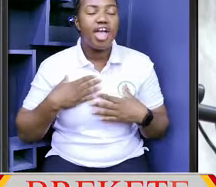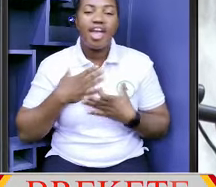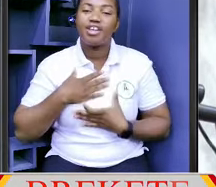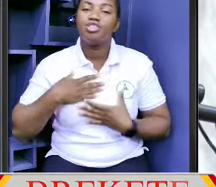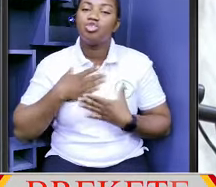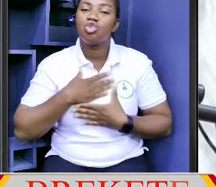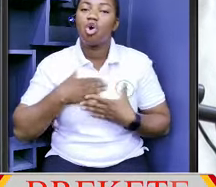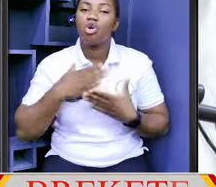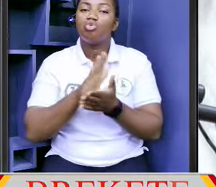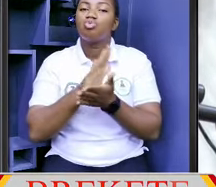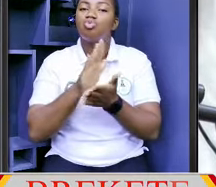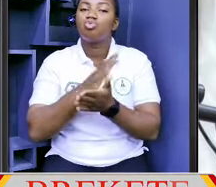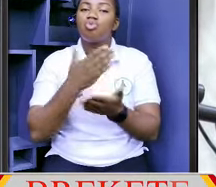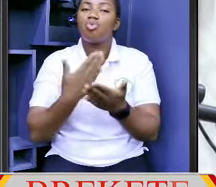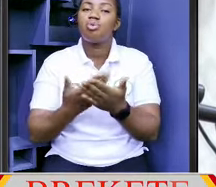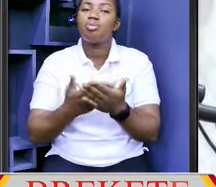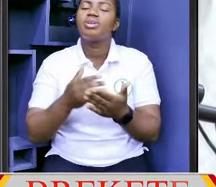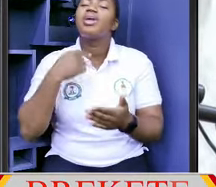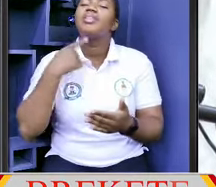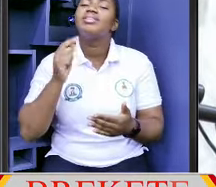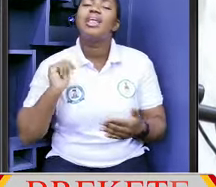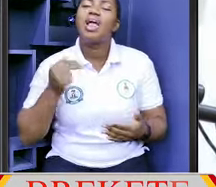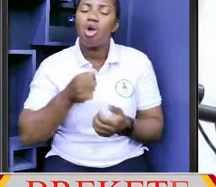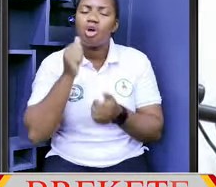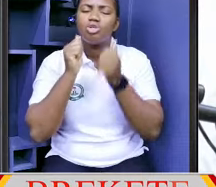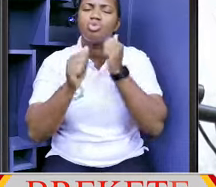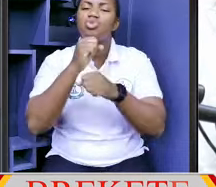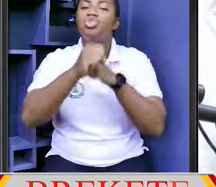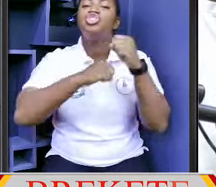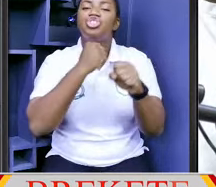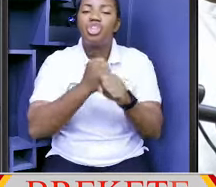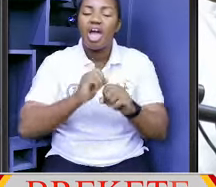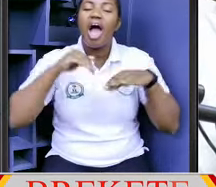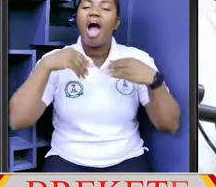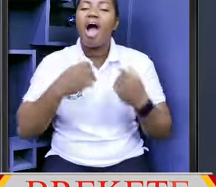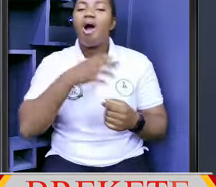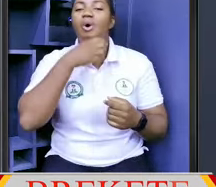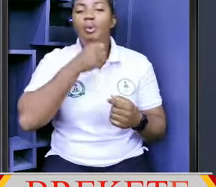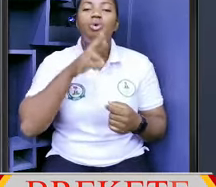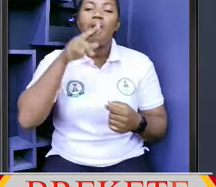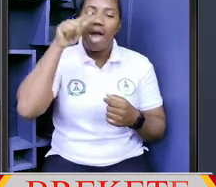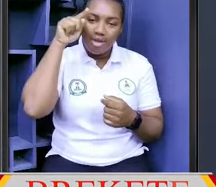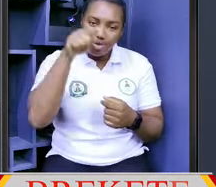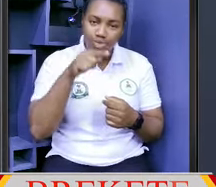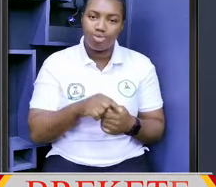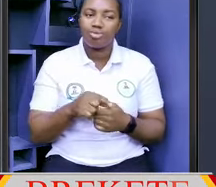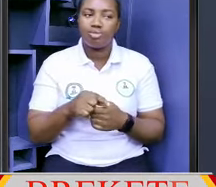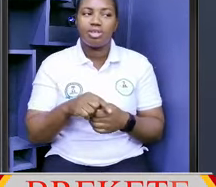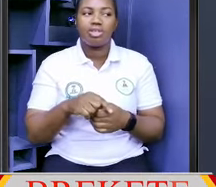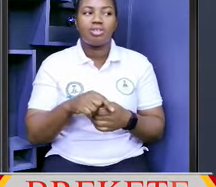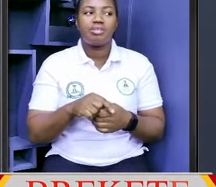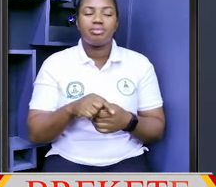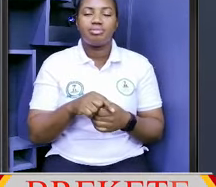school money. Tell us, which year? How old are you, Kamaluddin, Uncle